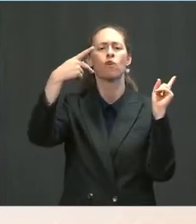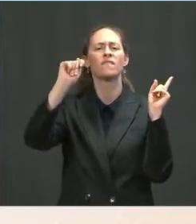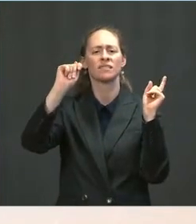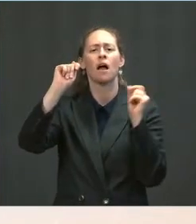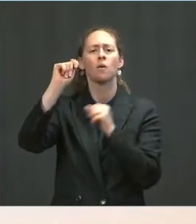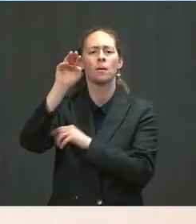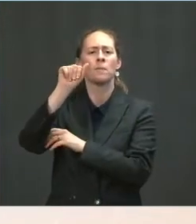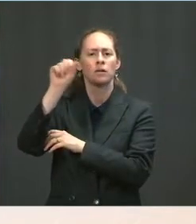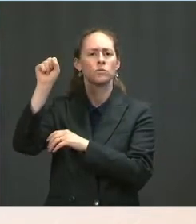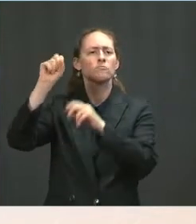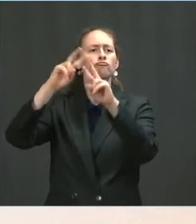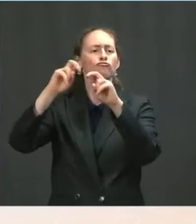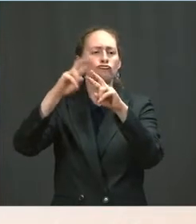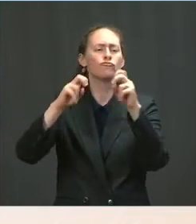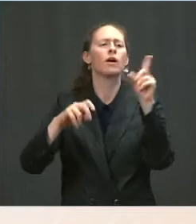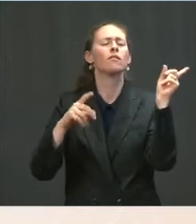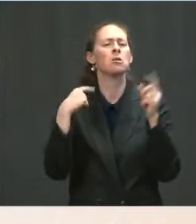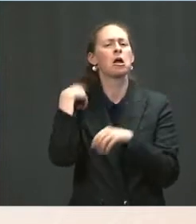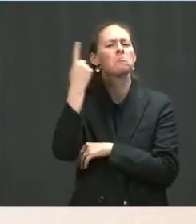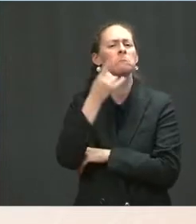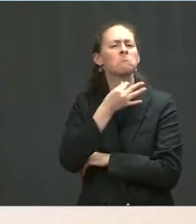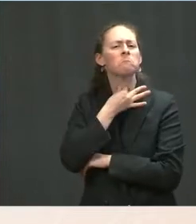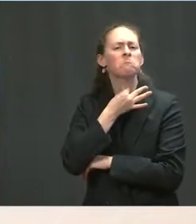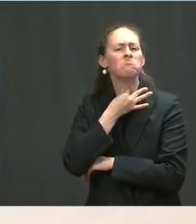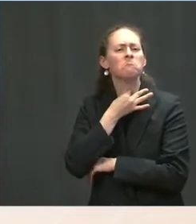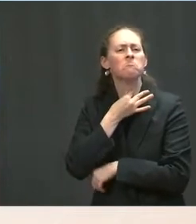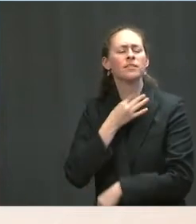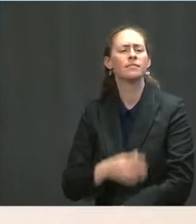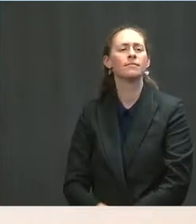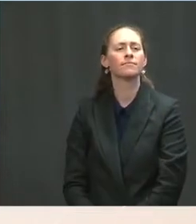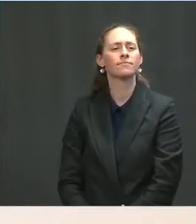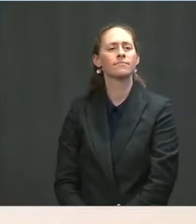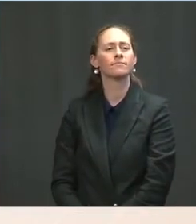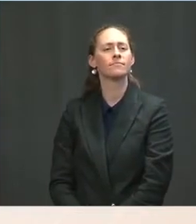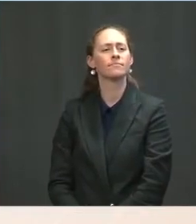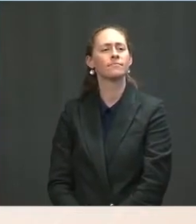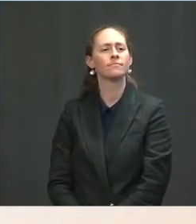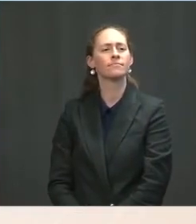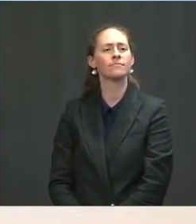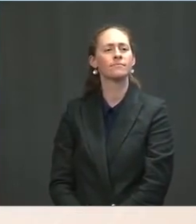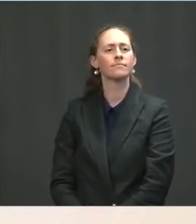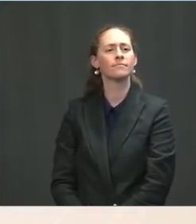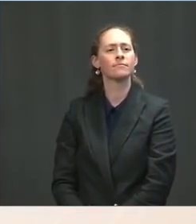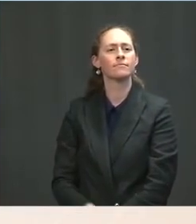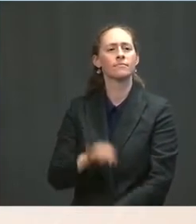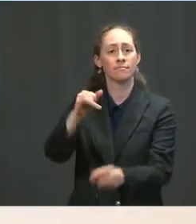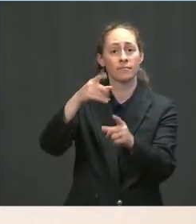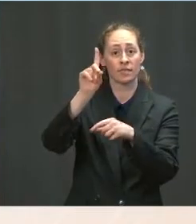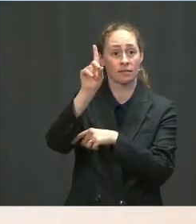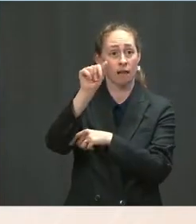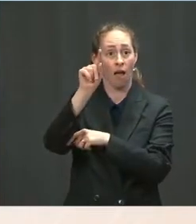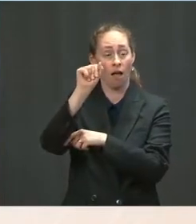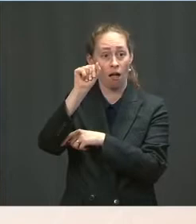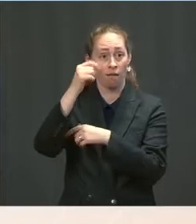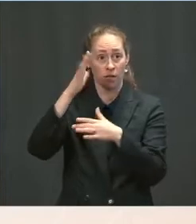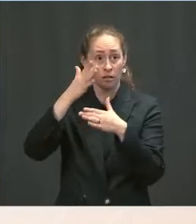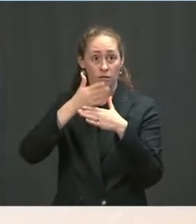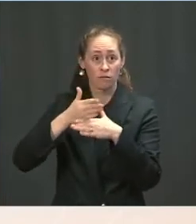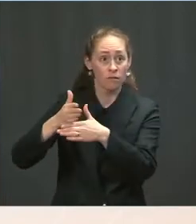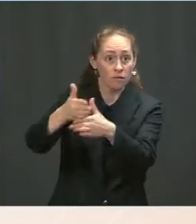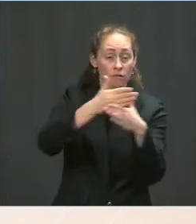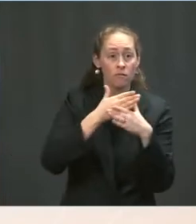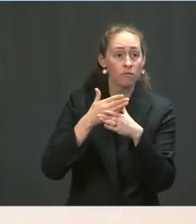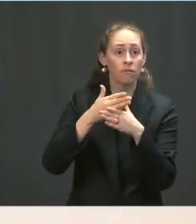COVID who are not going to big parties? Here's what we know, and I'm just going to repeat again. We need to get people